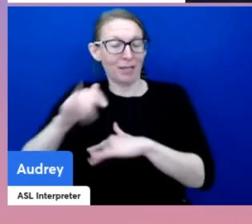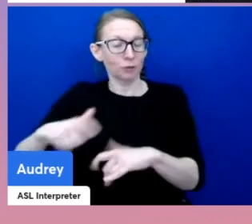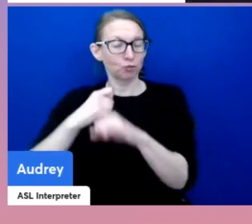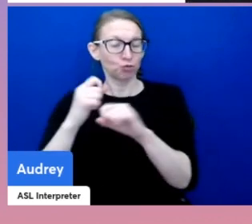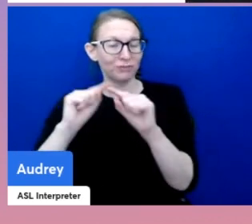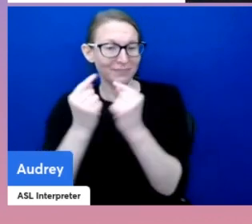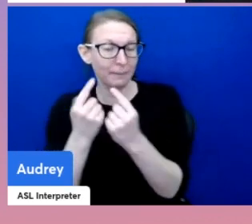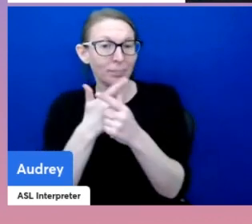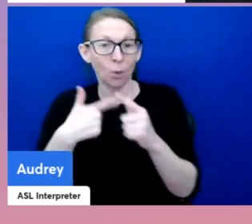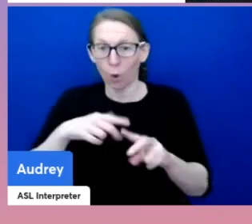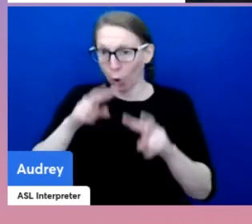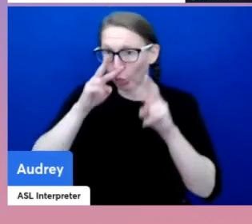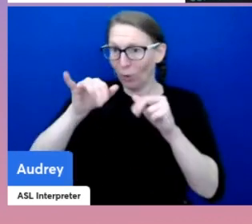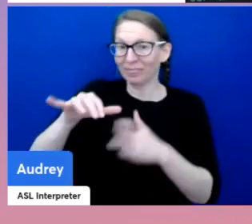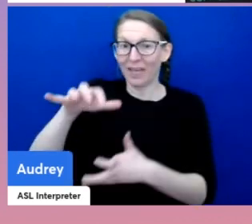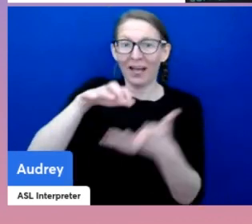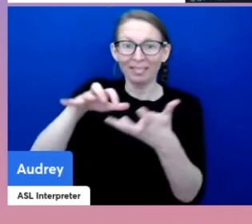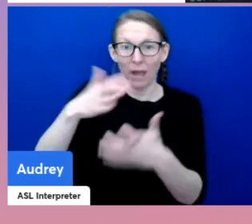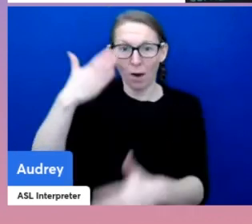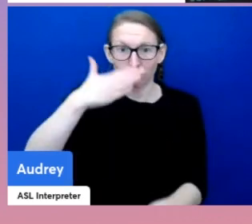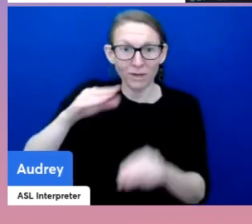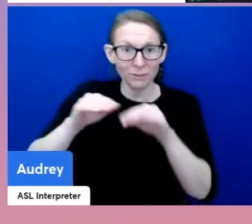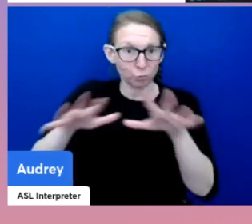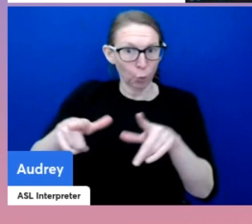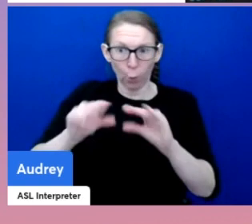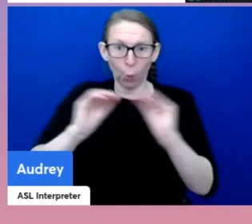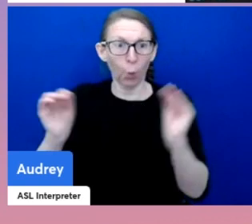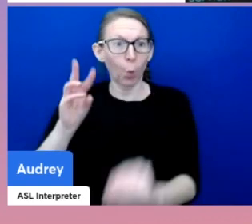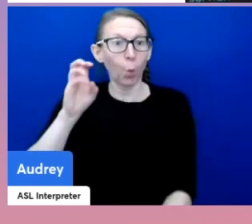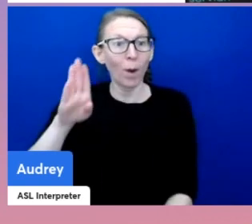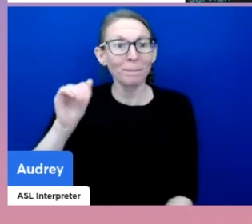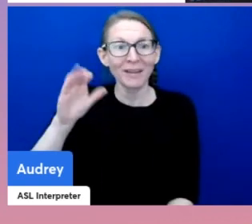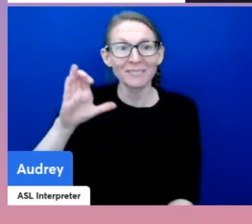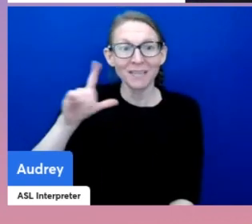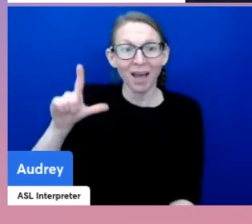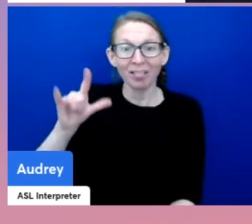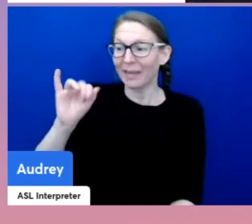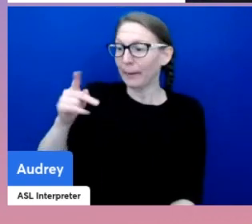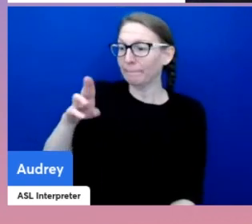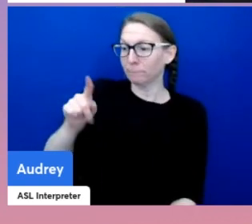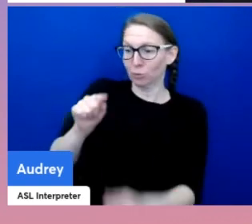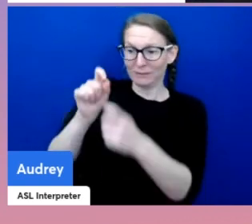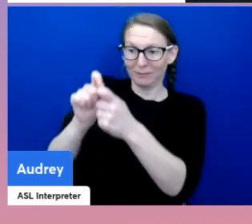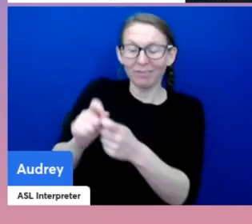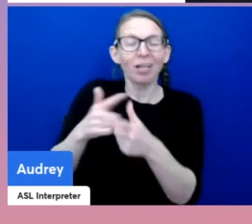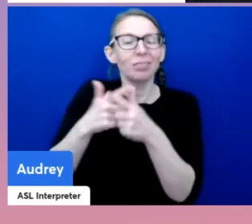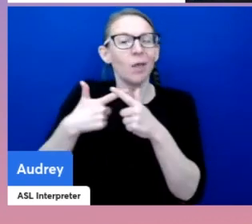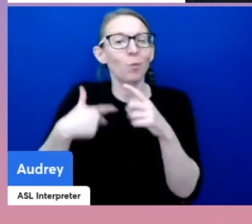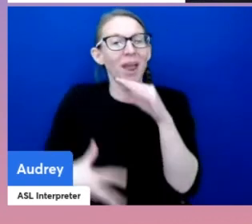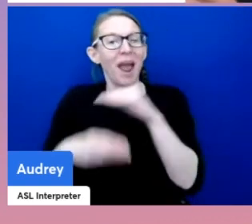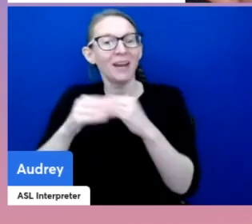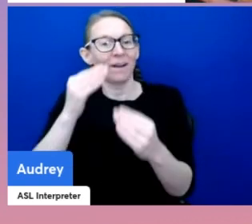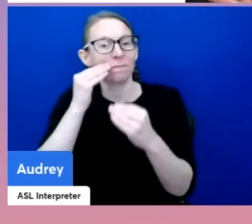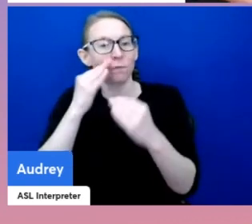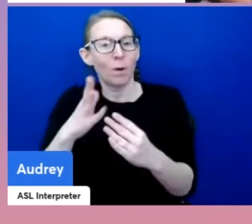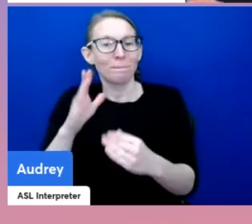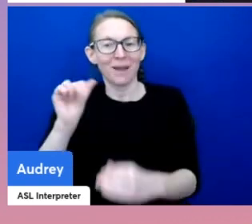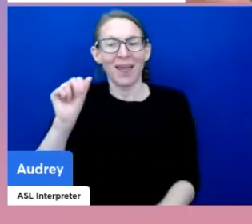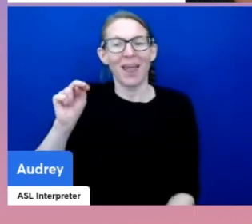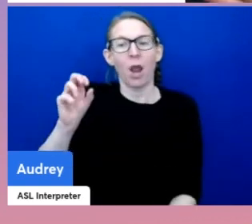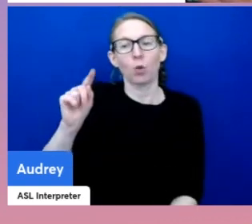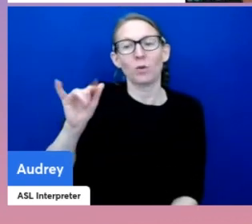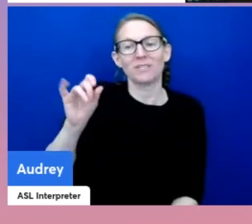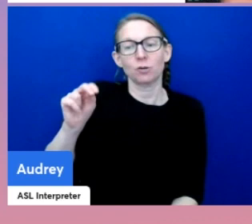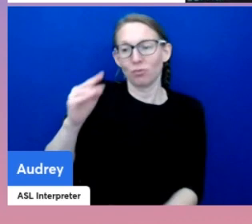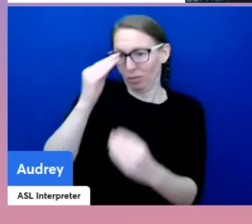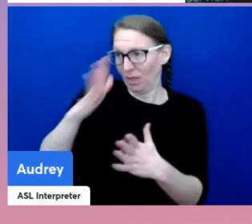we visit our CloudFront distribution nodes and it doesn't have a web ACL input specified, then we add an informative annotation letting the developer know